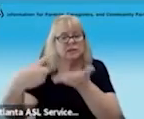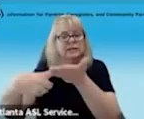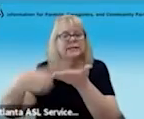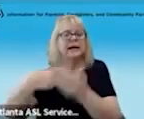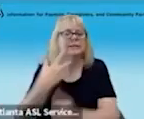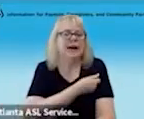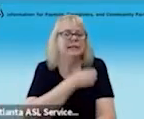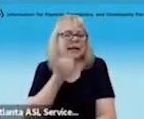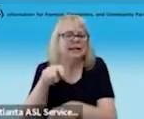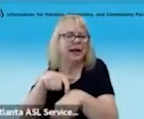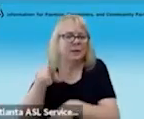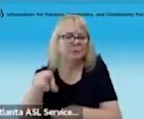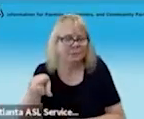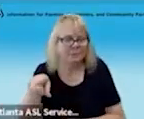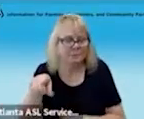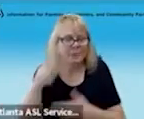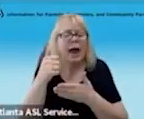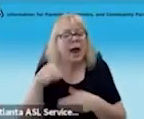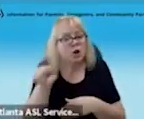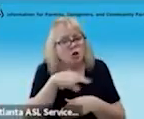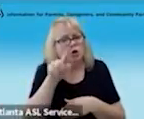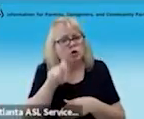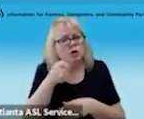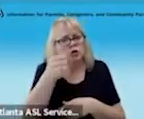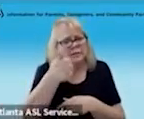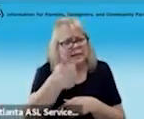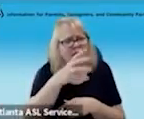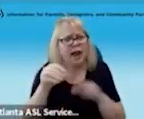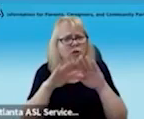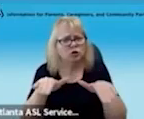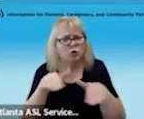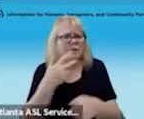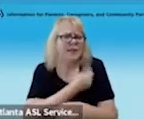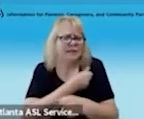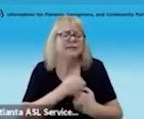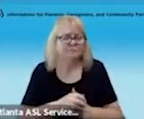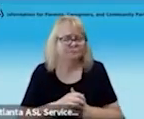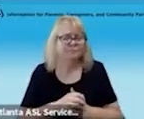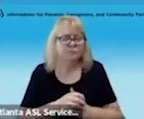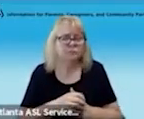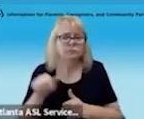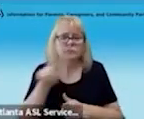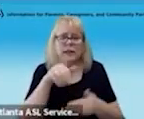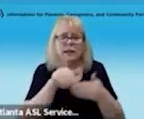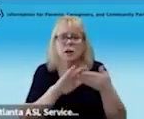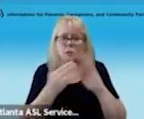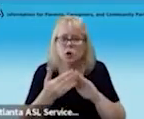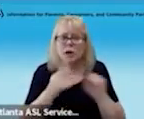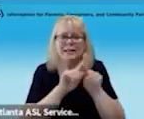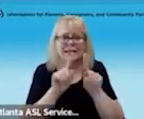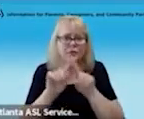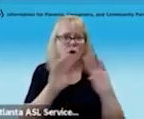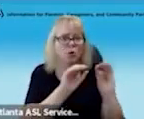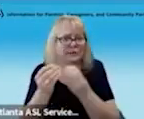like to get some immigration paperwork done. And using that like location of services and talk about